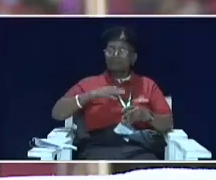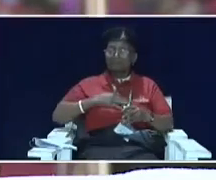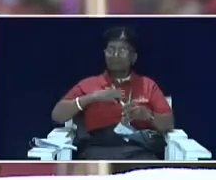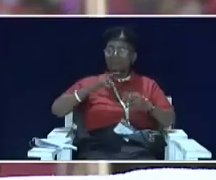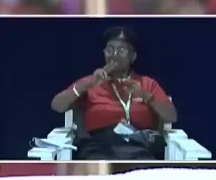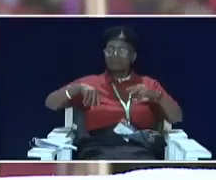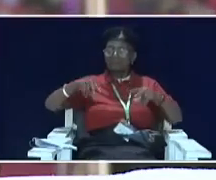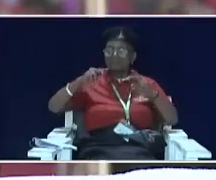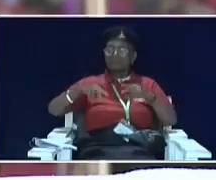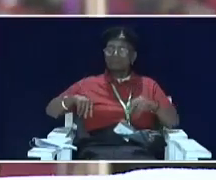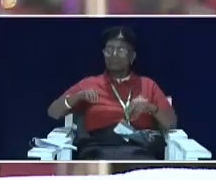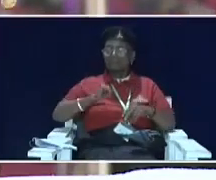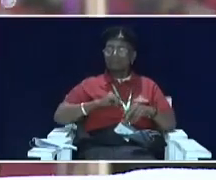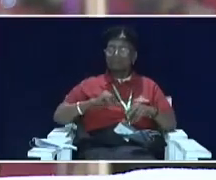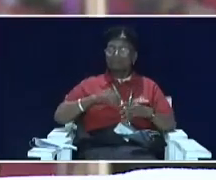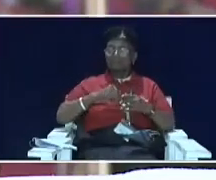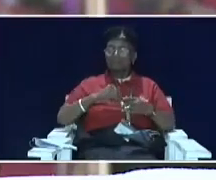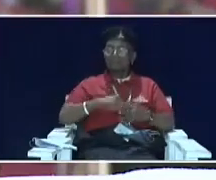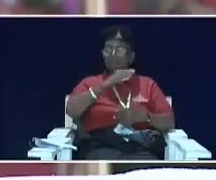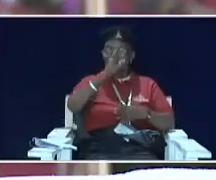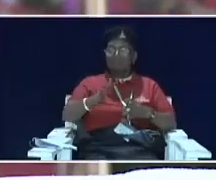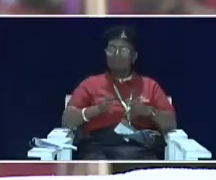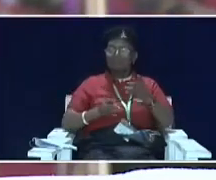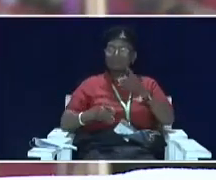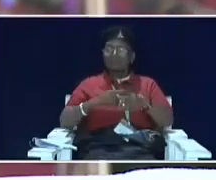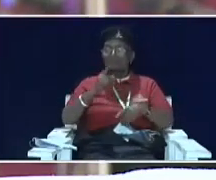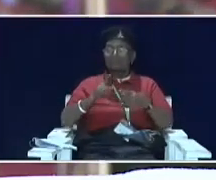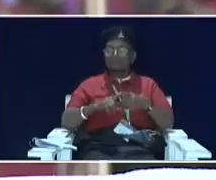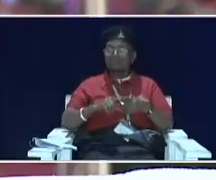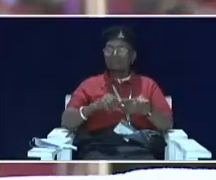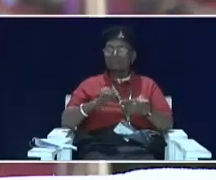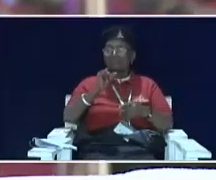town. But he said, Baba Eko.